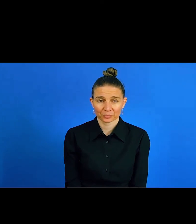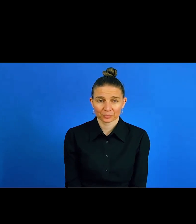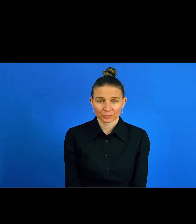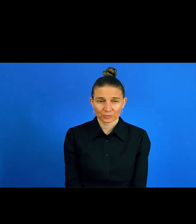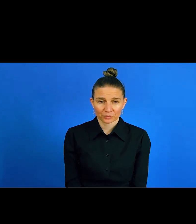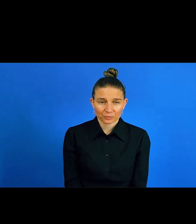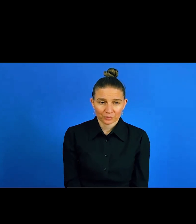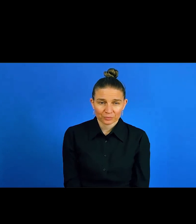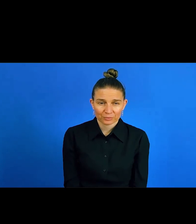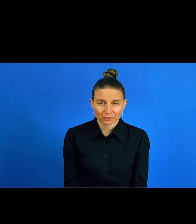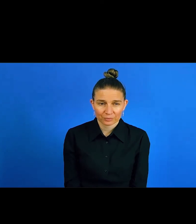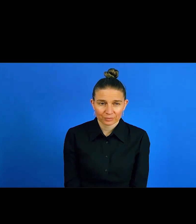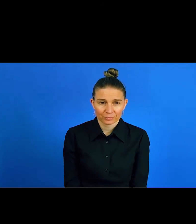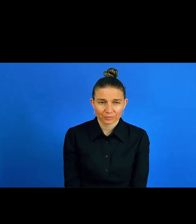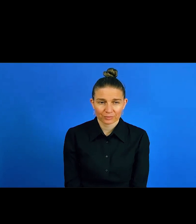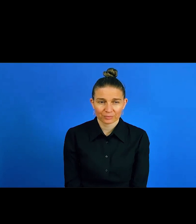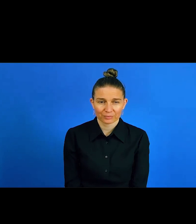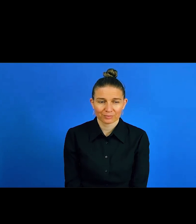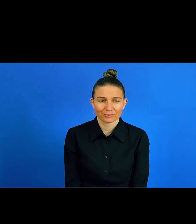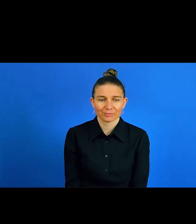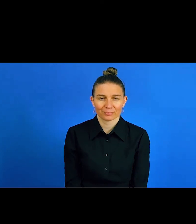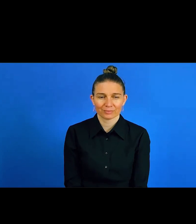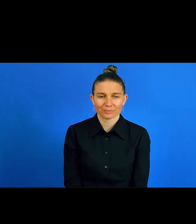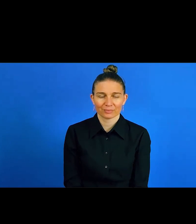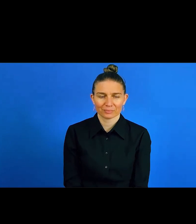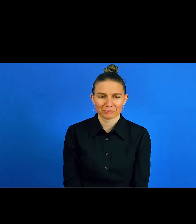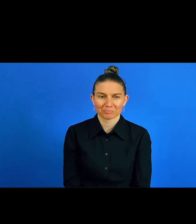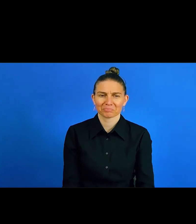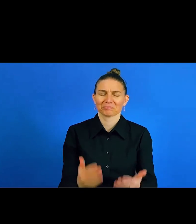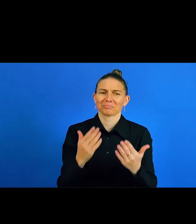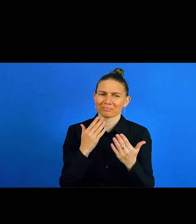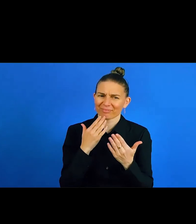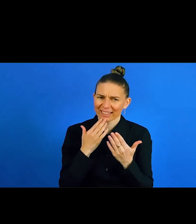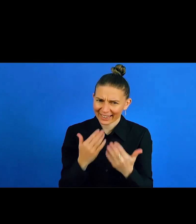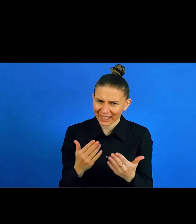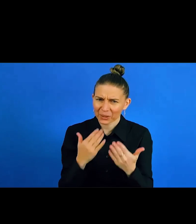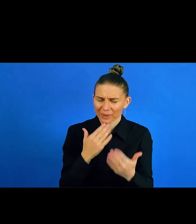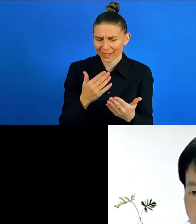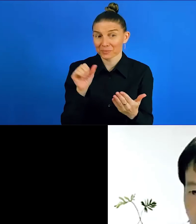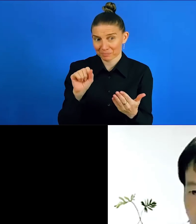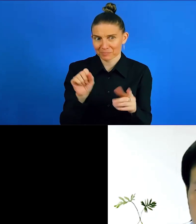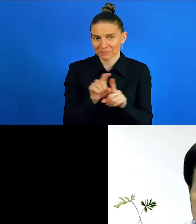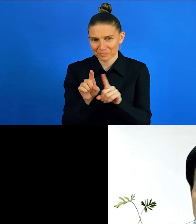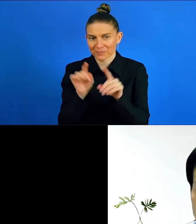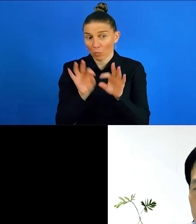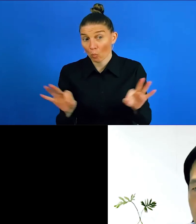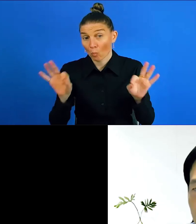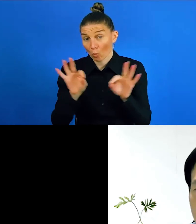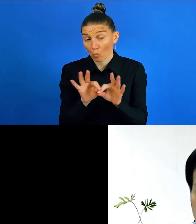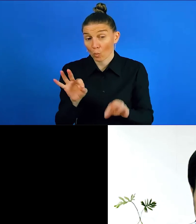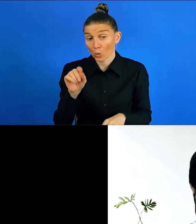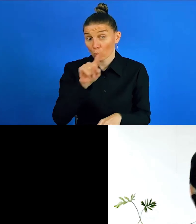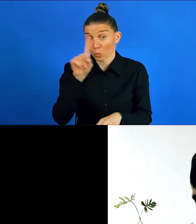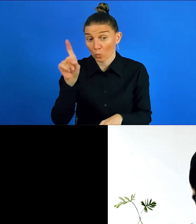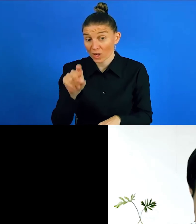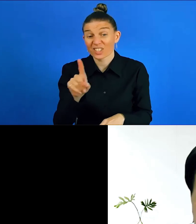Thank you, Saku. So it's a very important question, and to be very honest, I think on